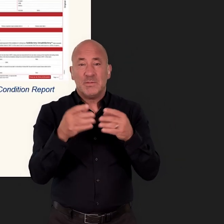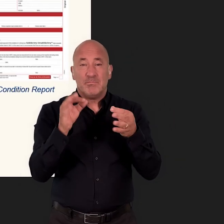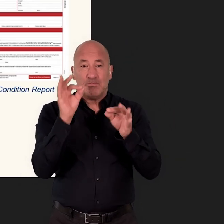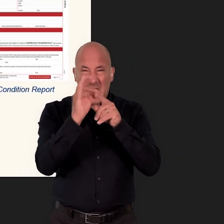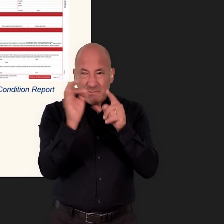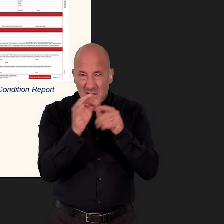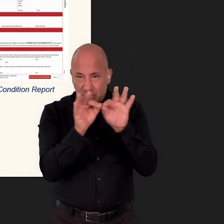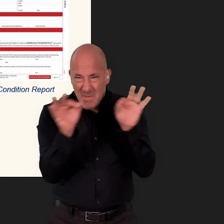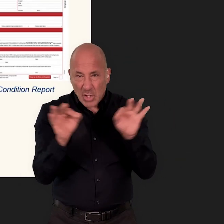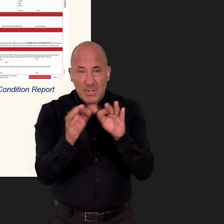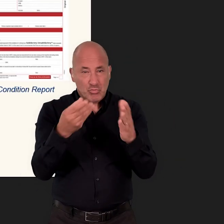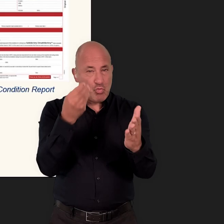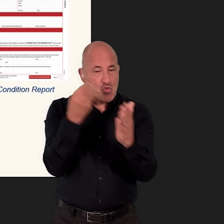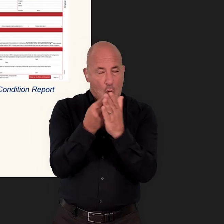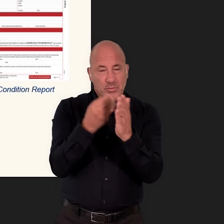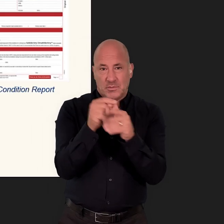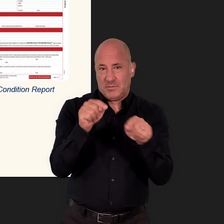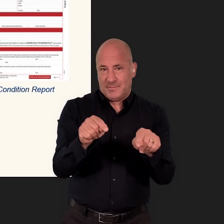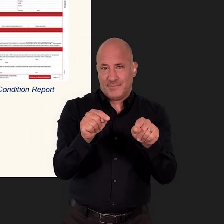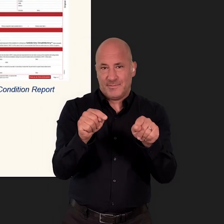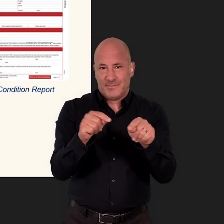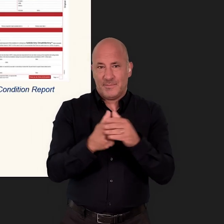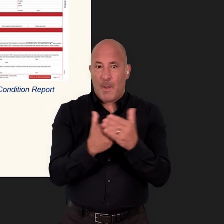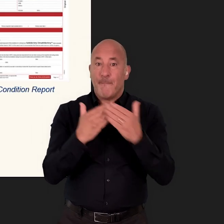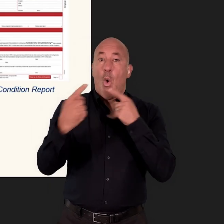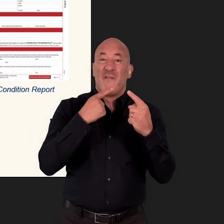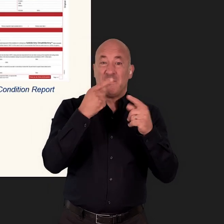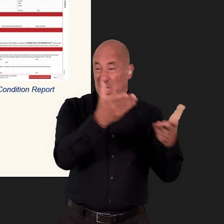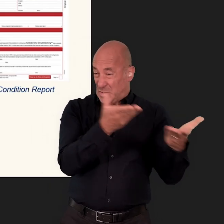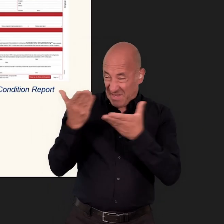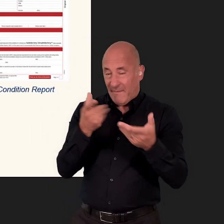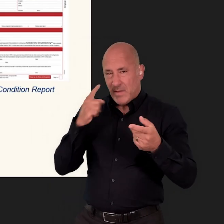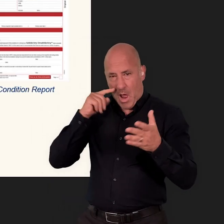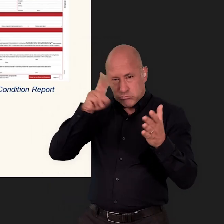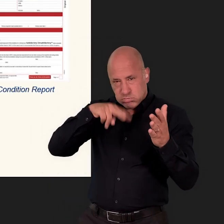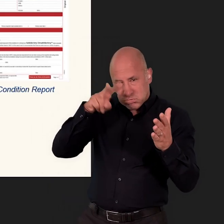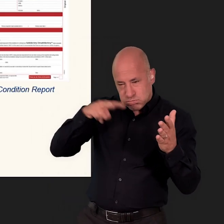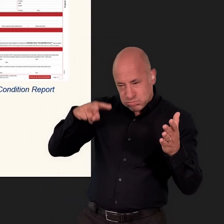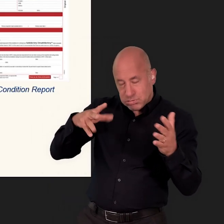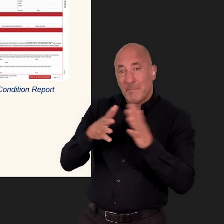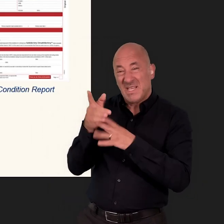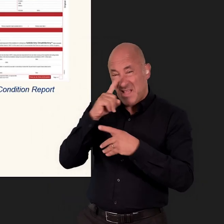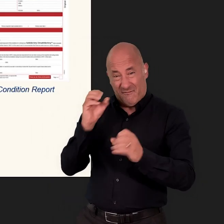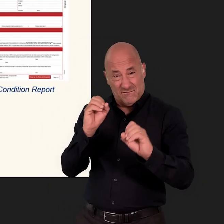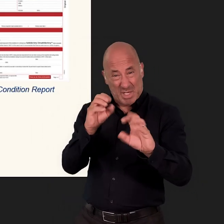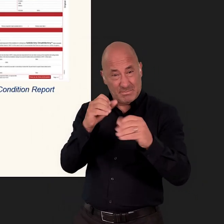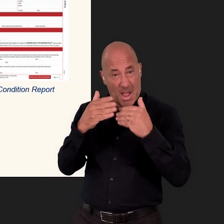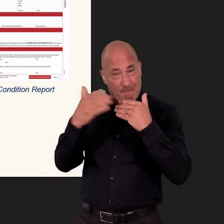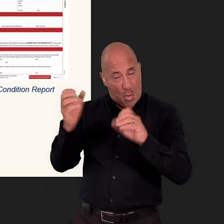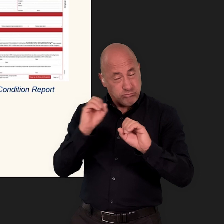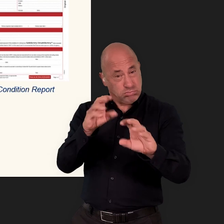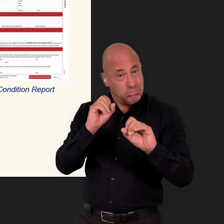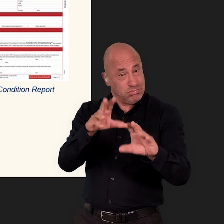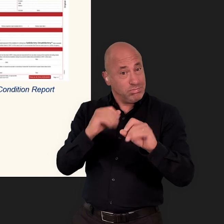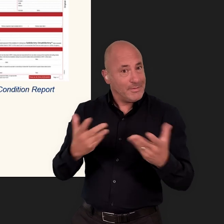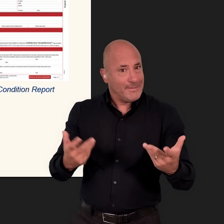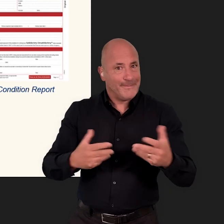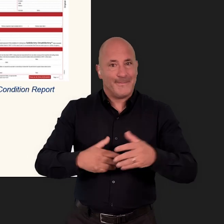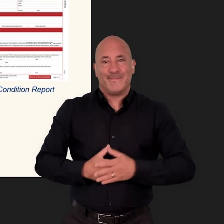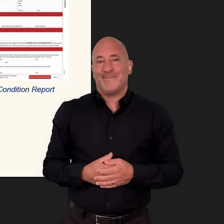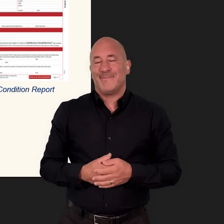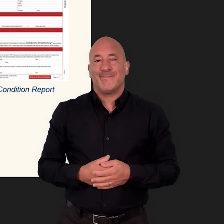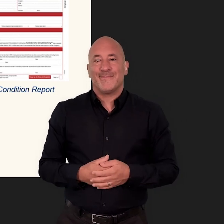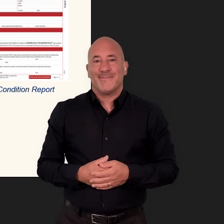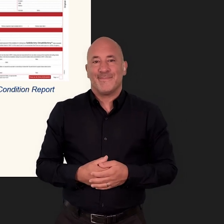and specifications, and cost estimates for the work. The more information Historic England can review, the more feedback they can